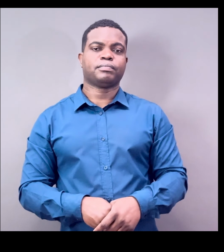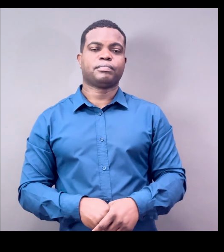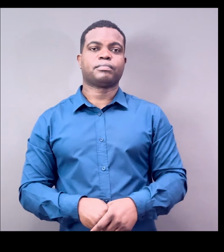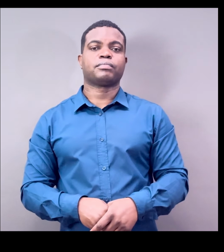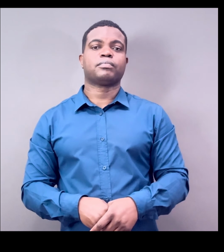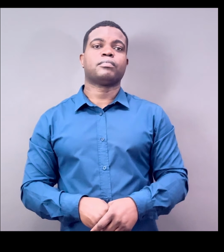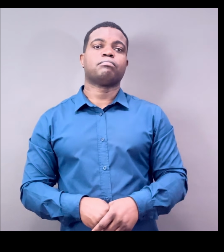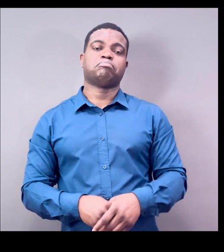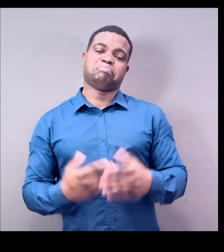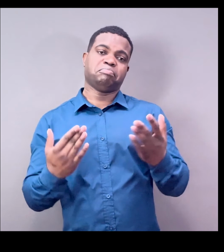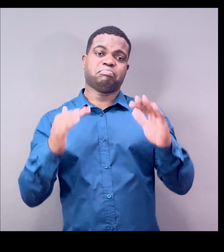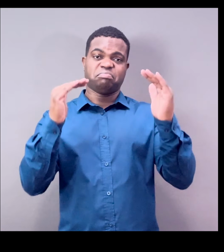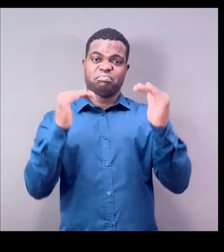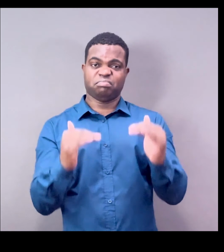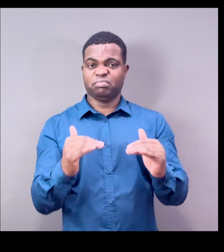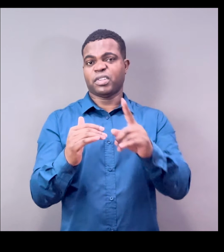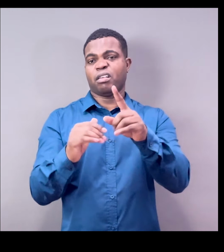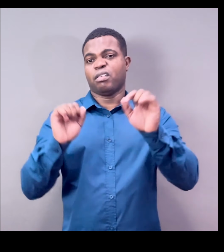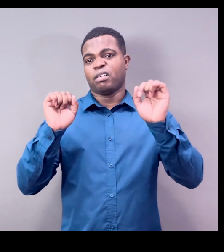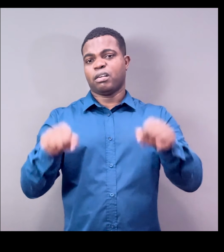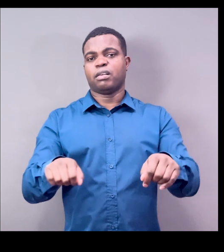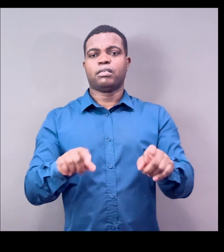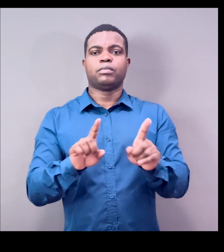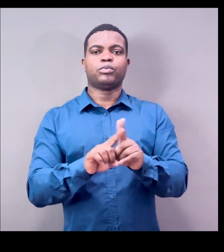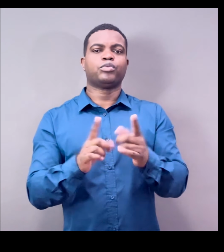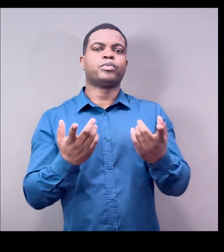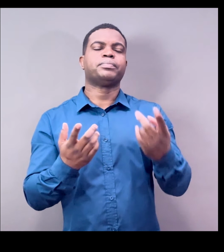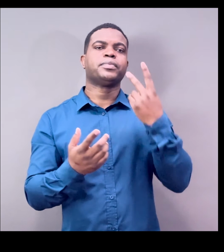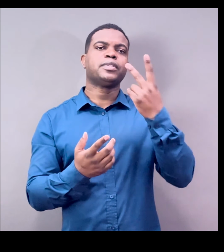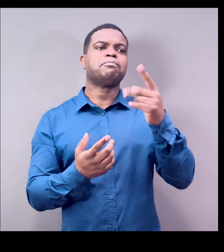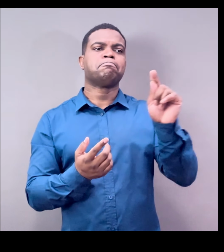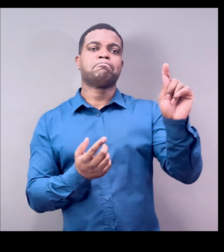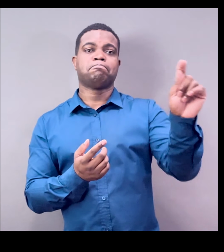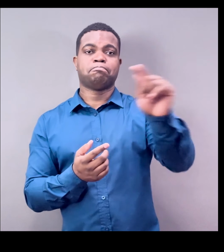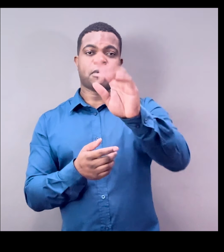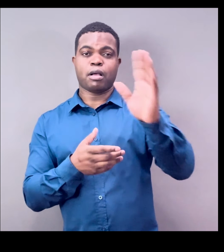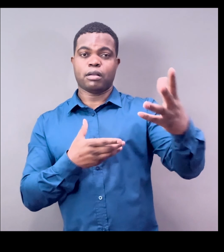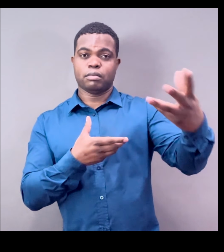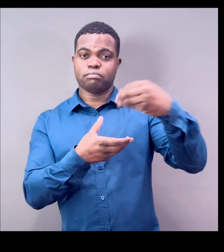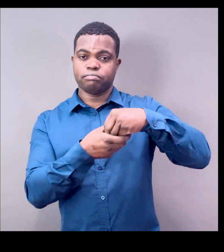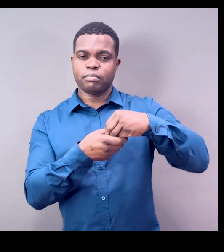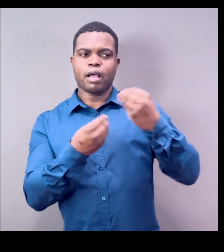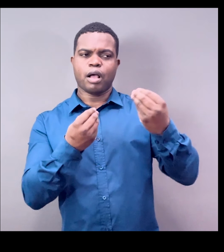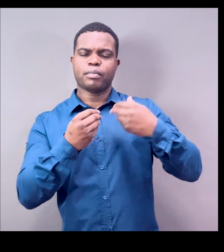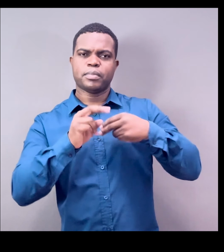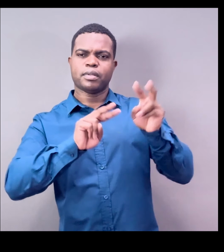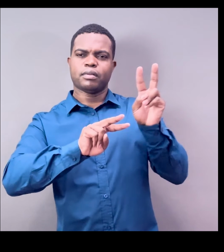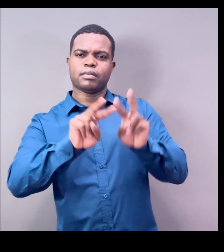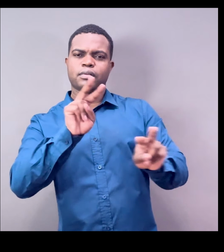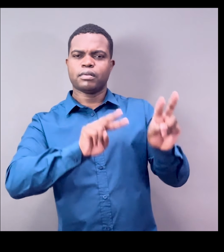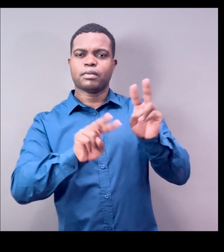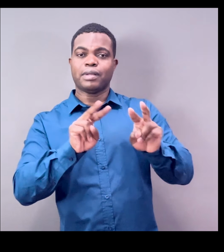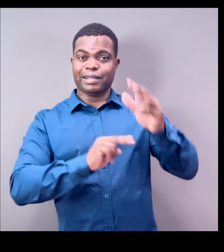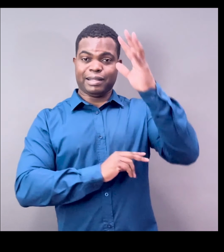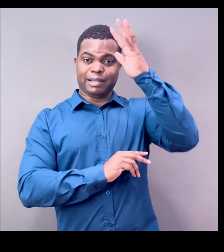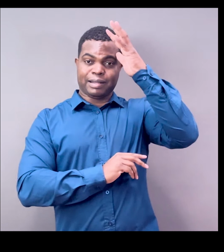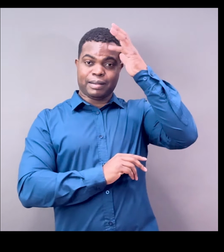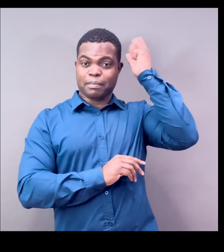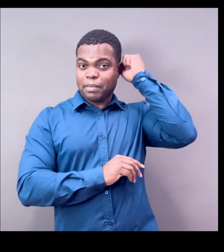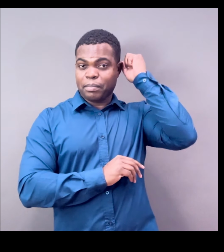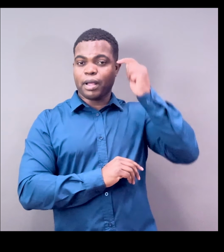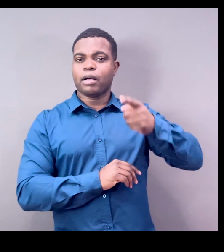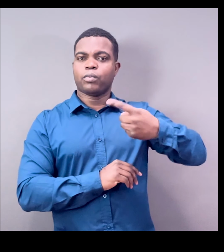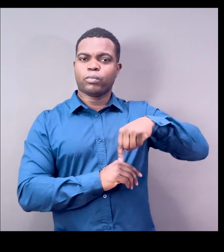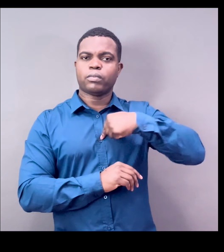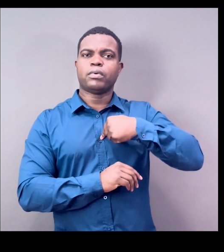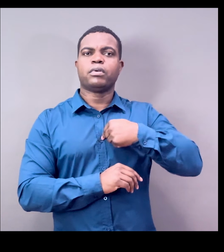also use this potential contributors assessment. Remember that we are